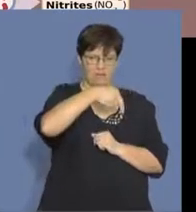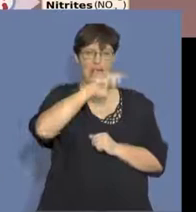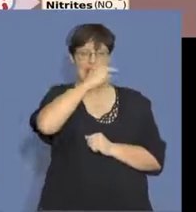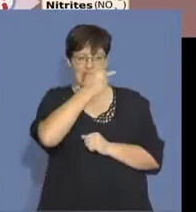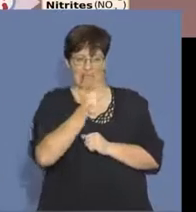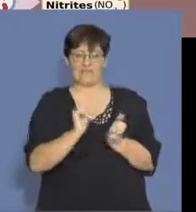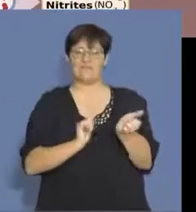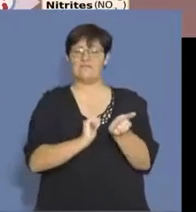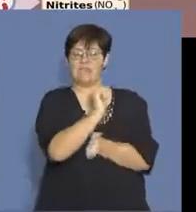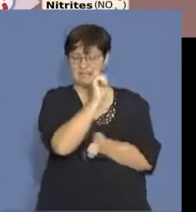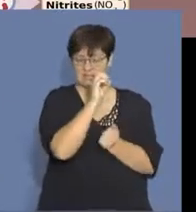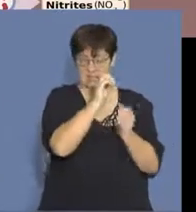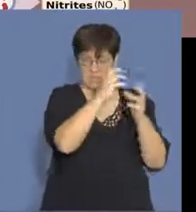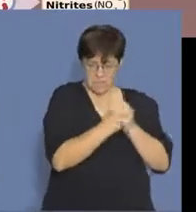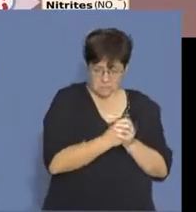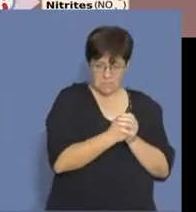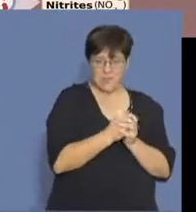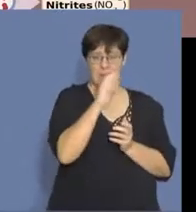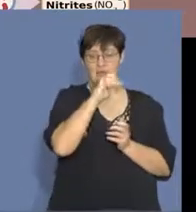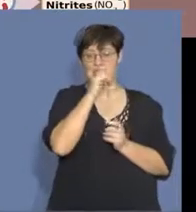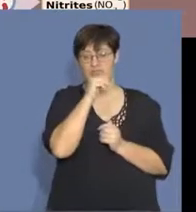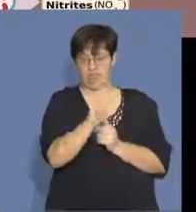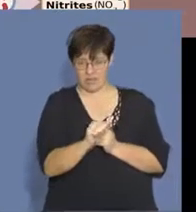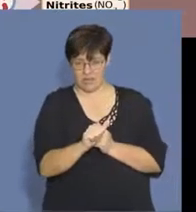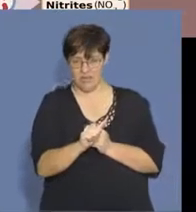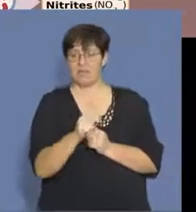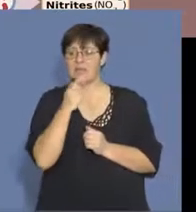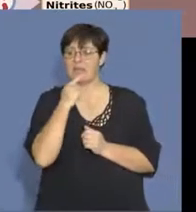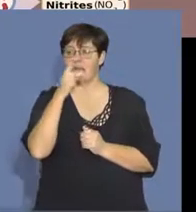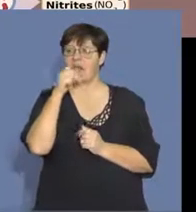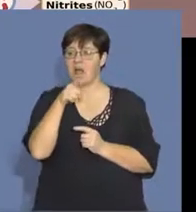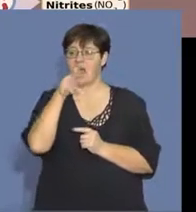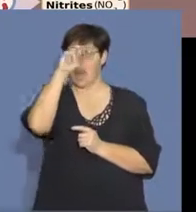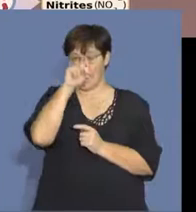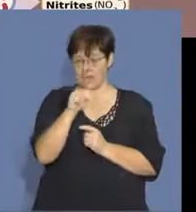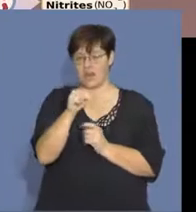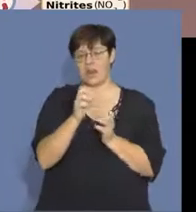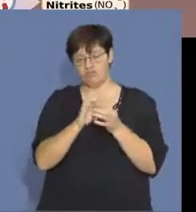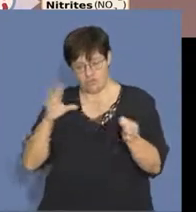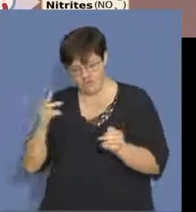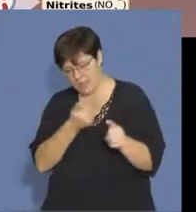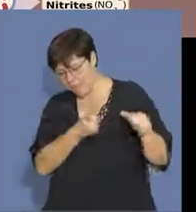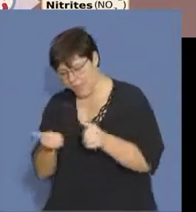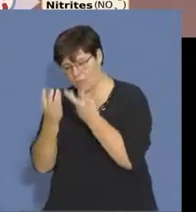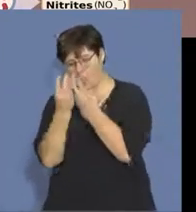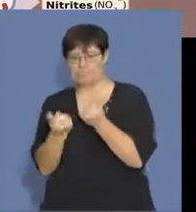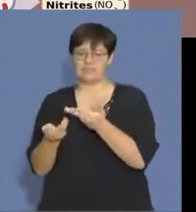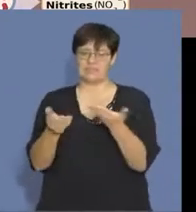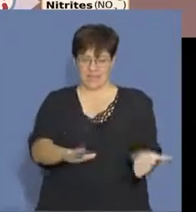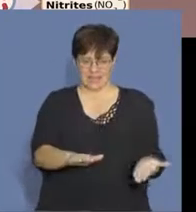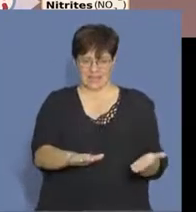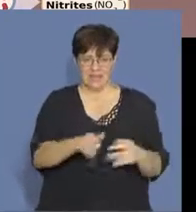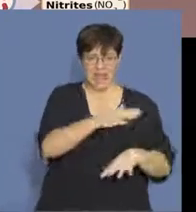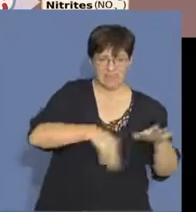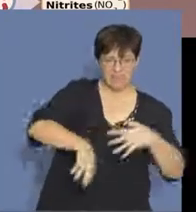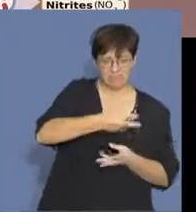being fixed by your bacteria. We're seeing that the nitrogen again being released back into the